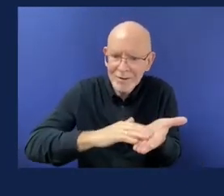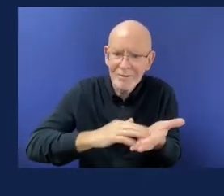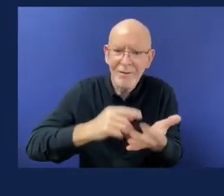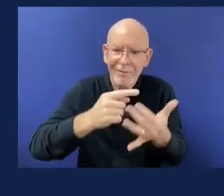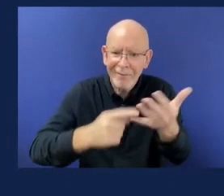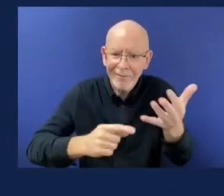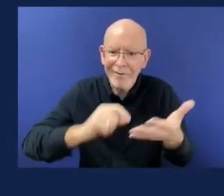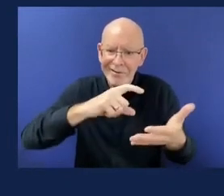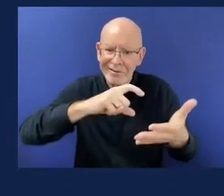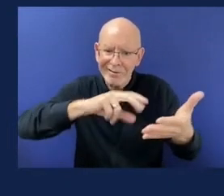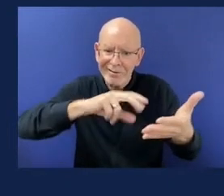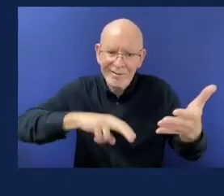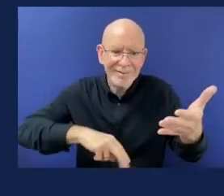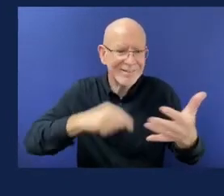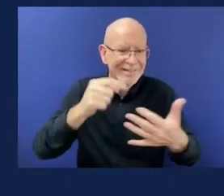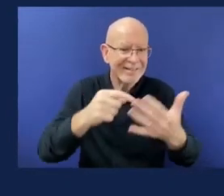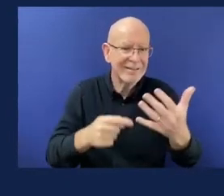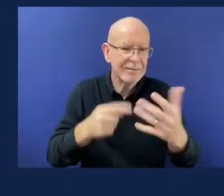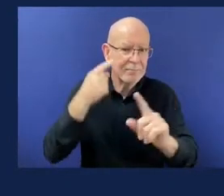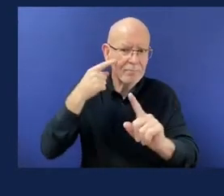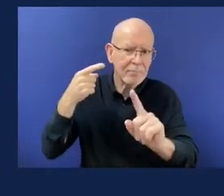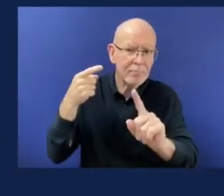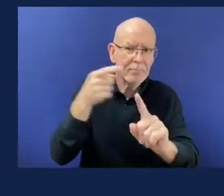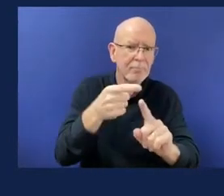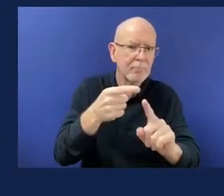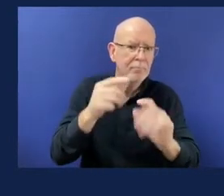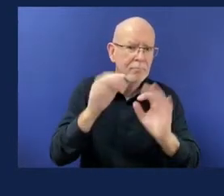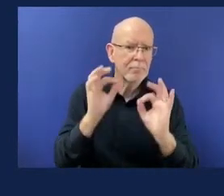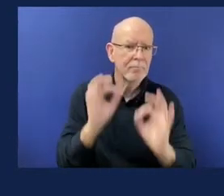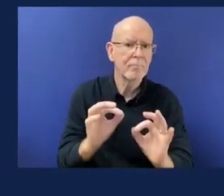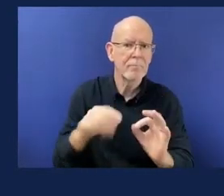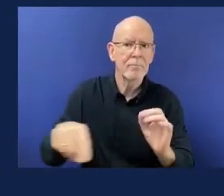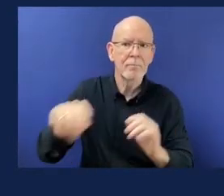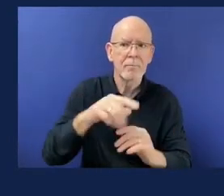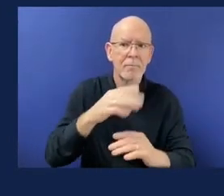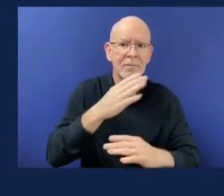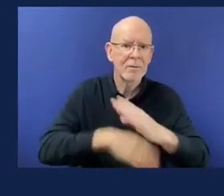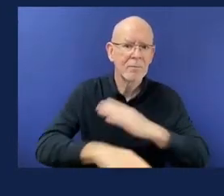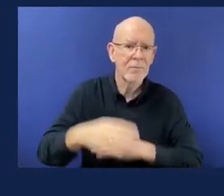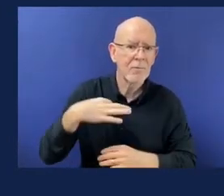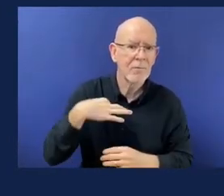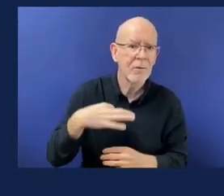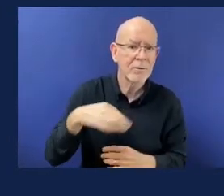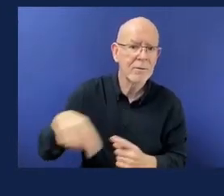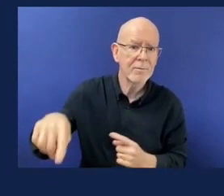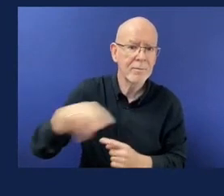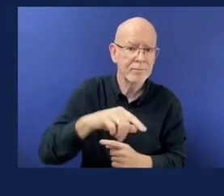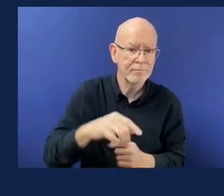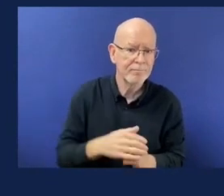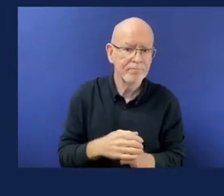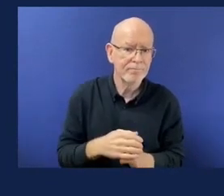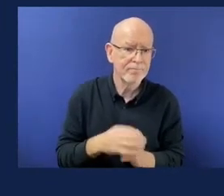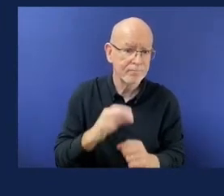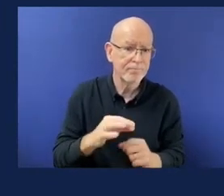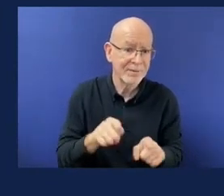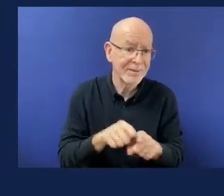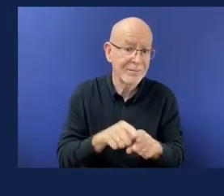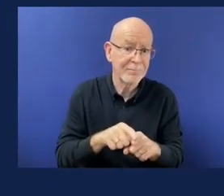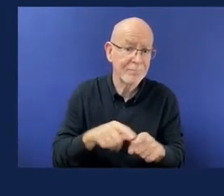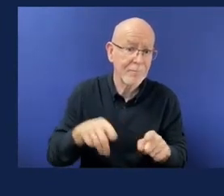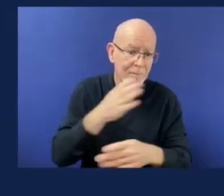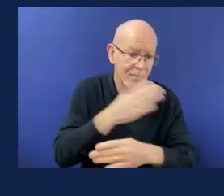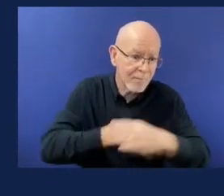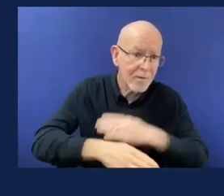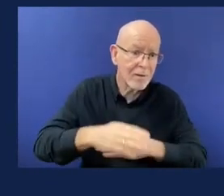tournament broader events, so as part of fan fest events and other celebrations of the tournament. And they